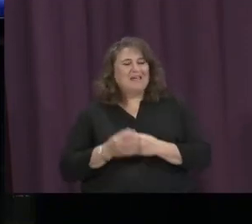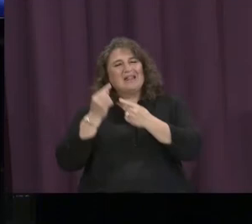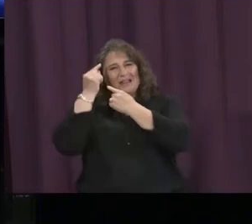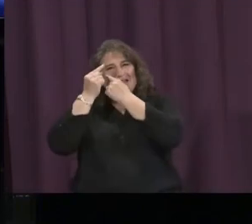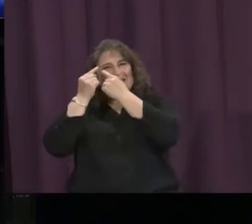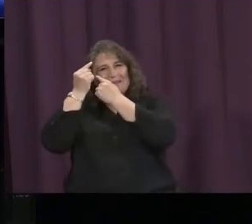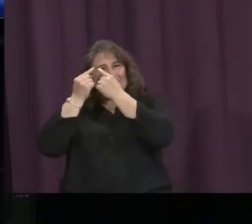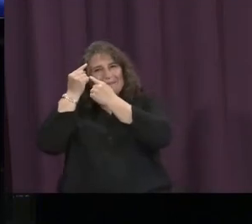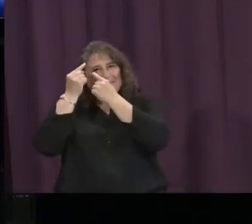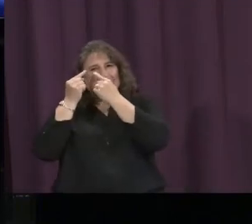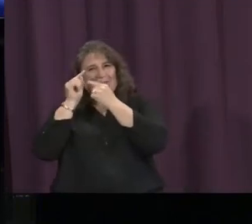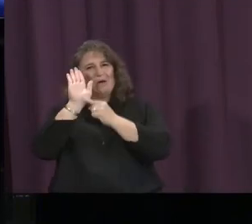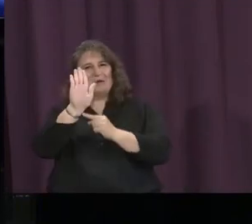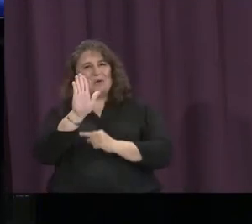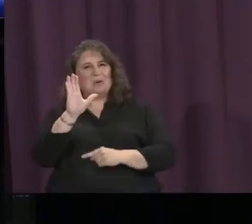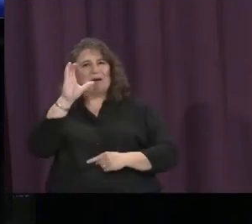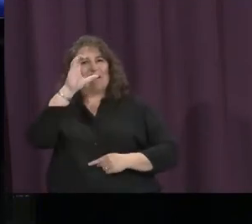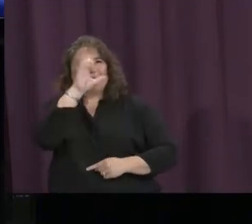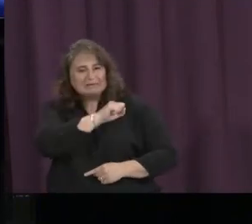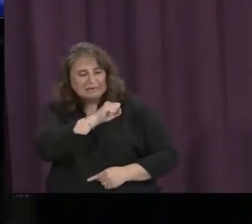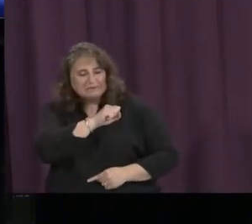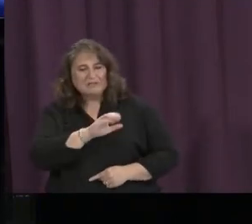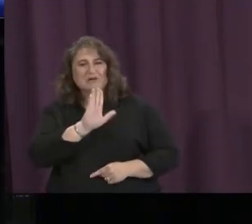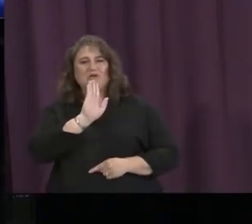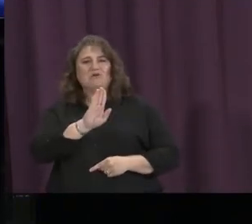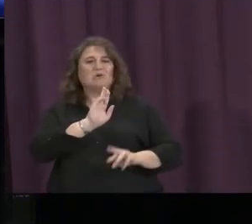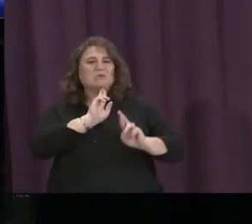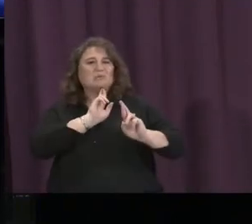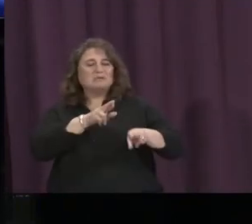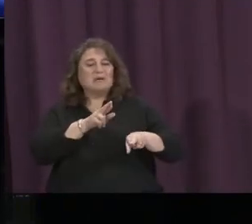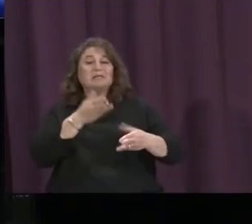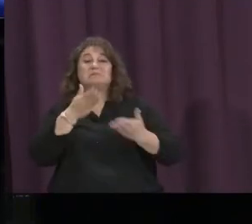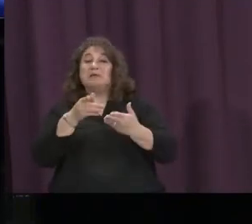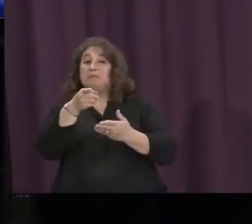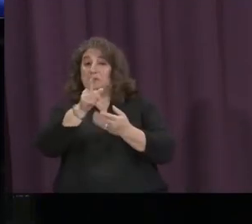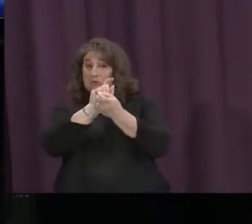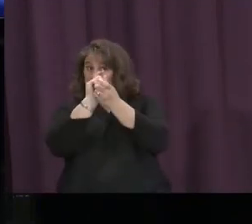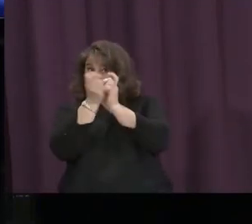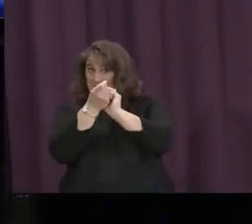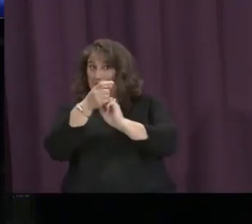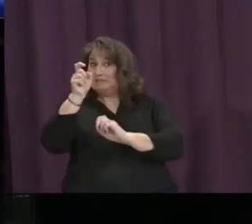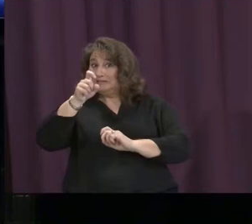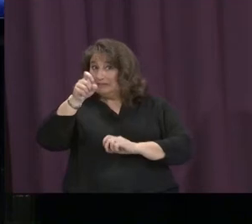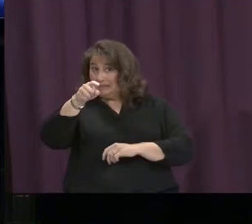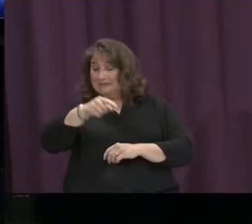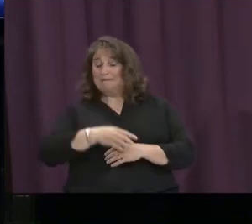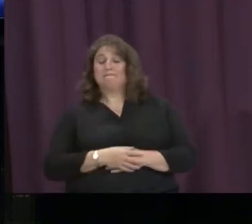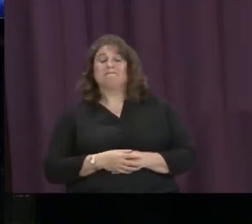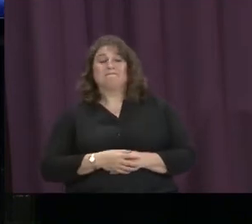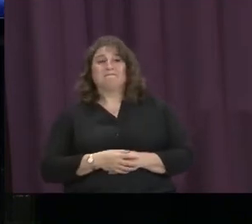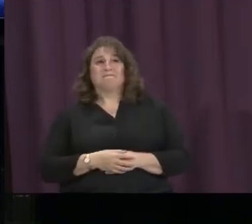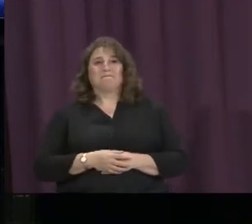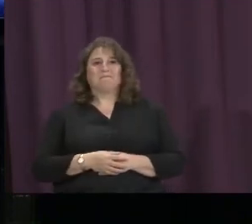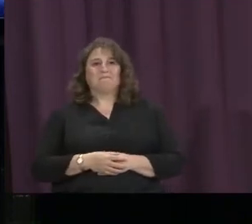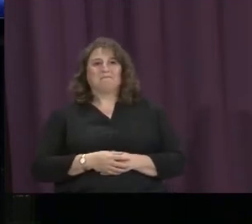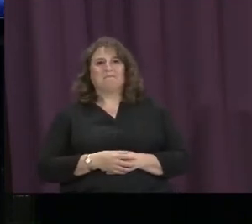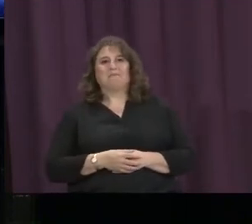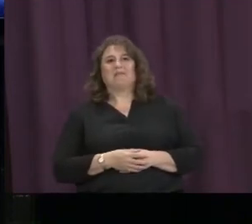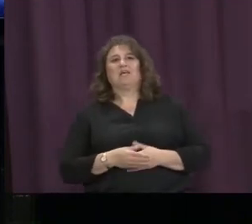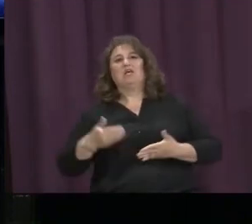that as we go along about how you would react. some of the things you could change even with that. Mm-hmm. so here we go on a new hobby.